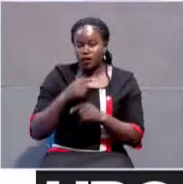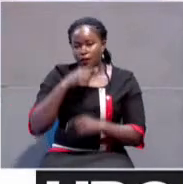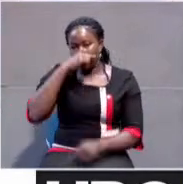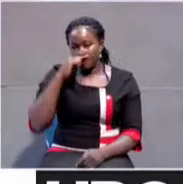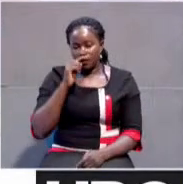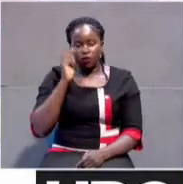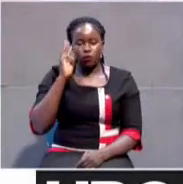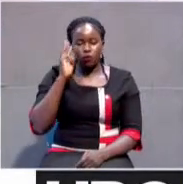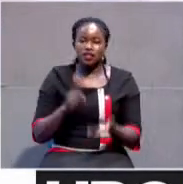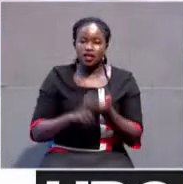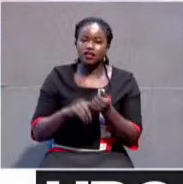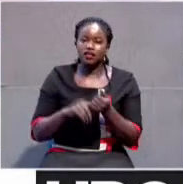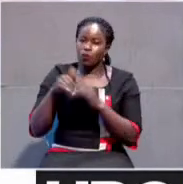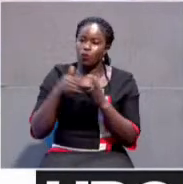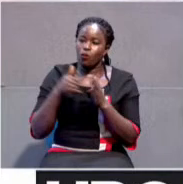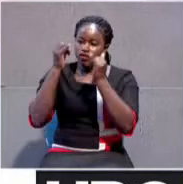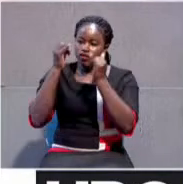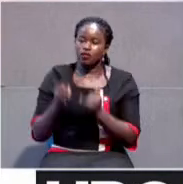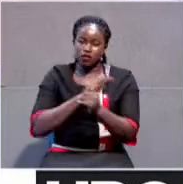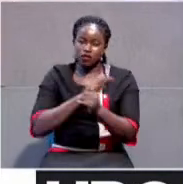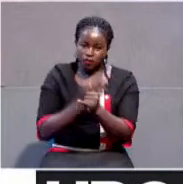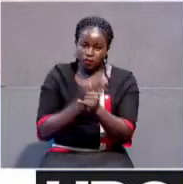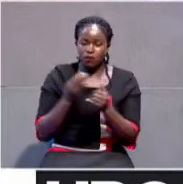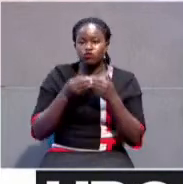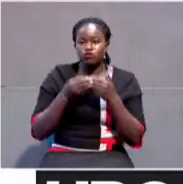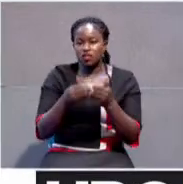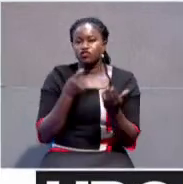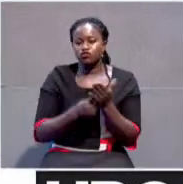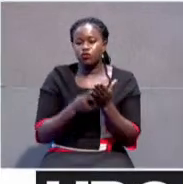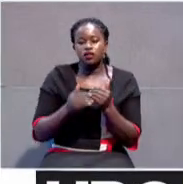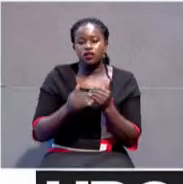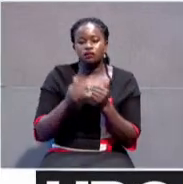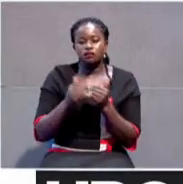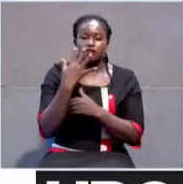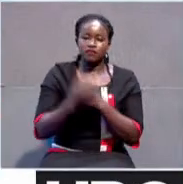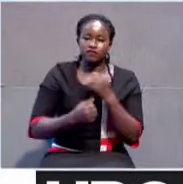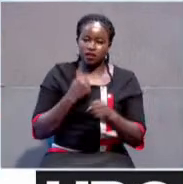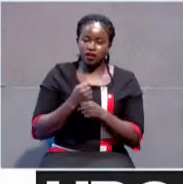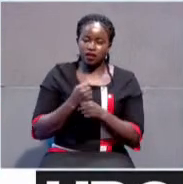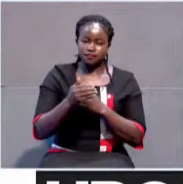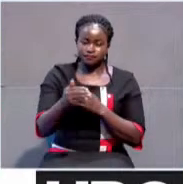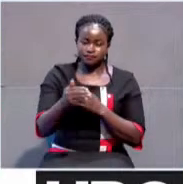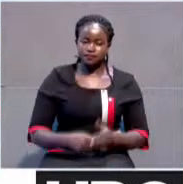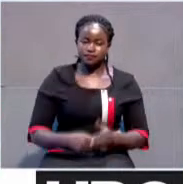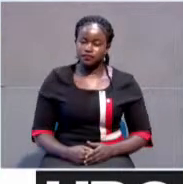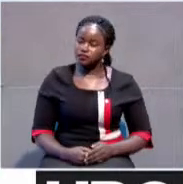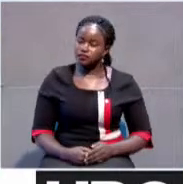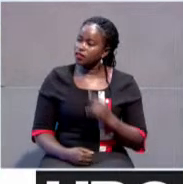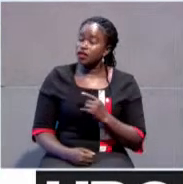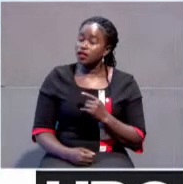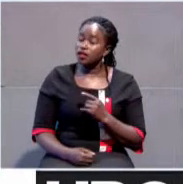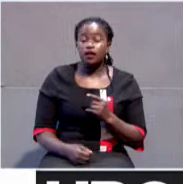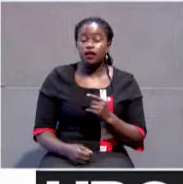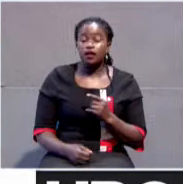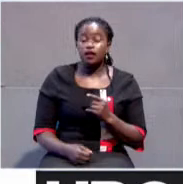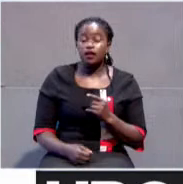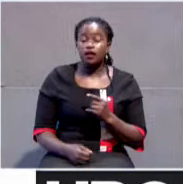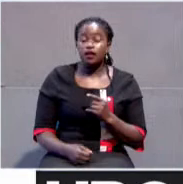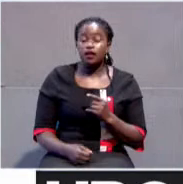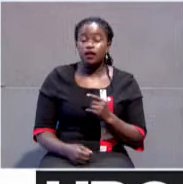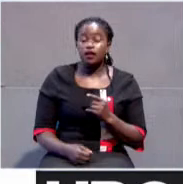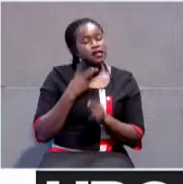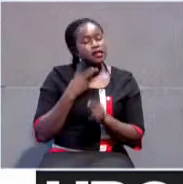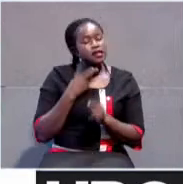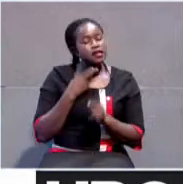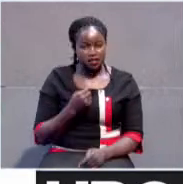will receive instruments of power to lead Uganda for the next 5 years. It is a requirement